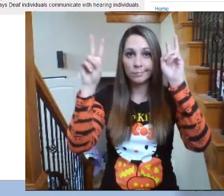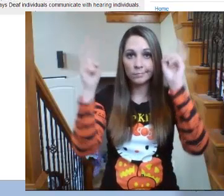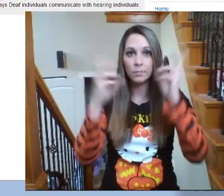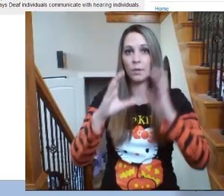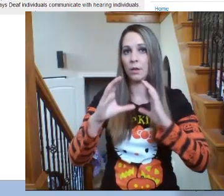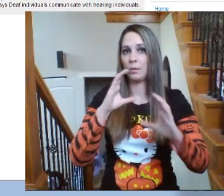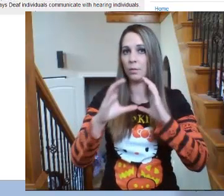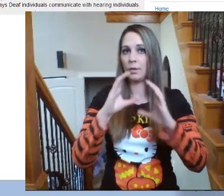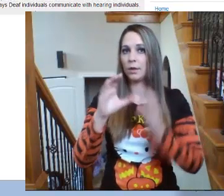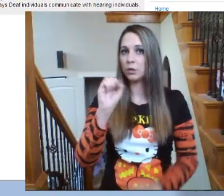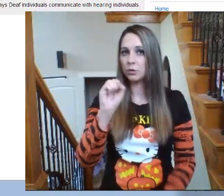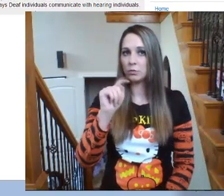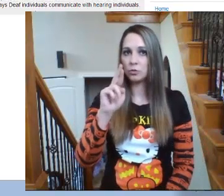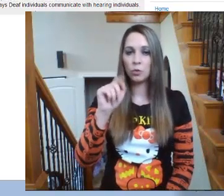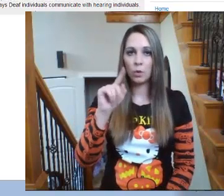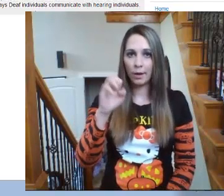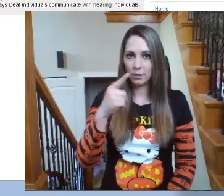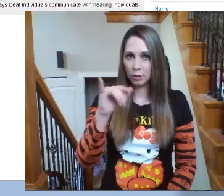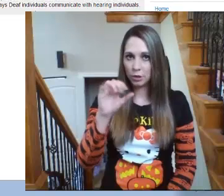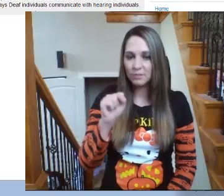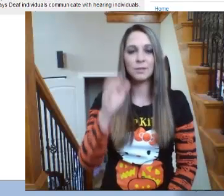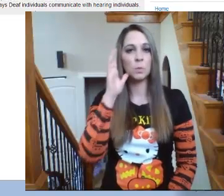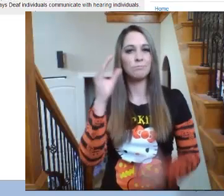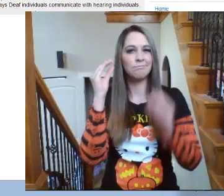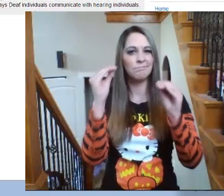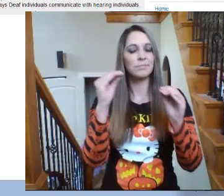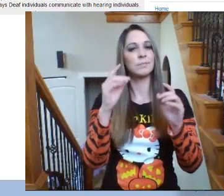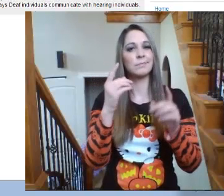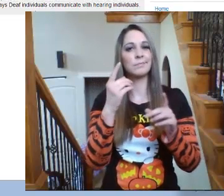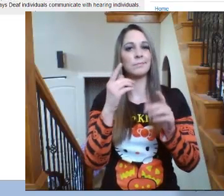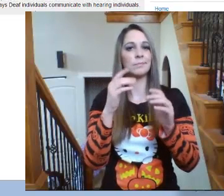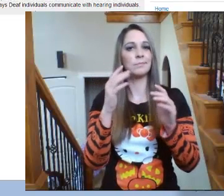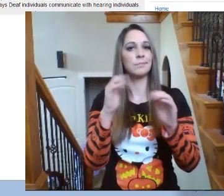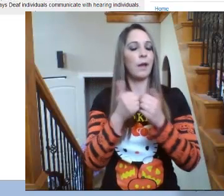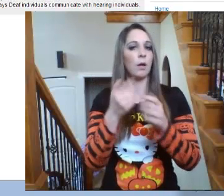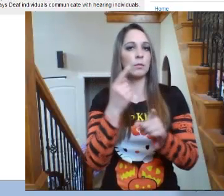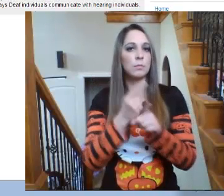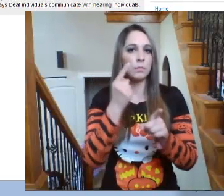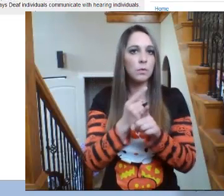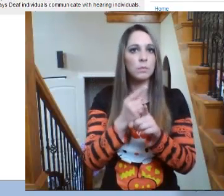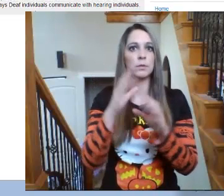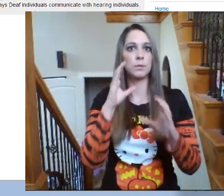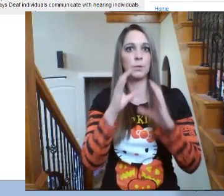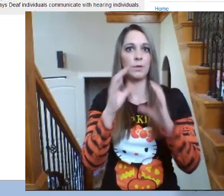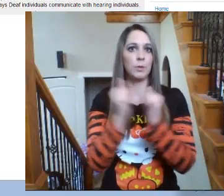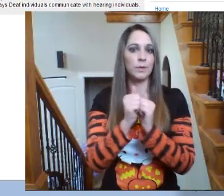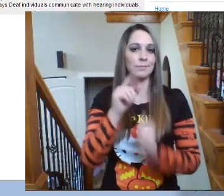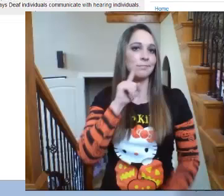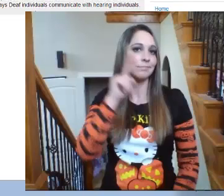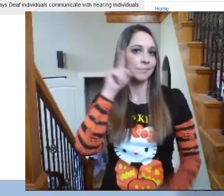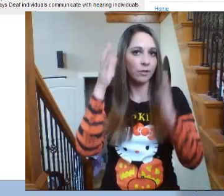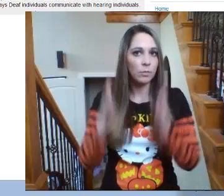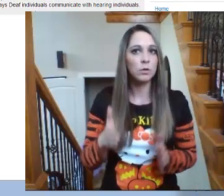For deaf culture reading, the topic will be communication strategies. We'll teach you